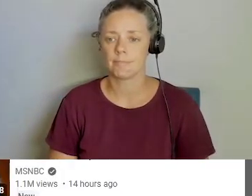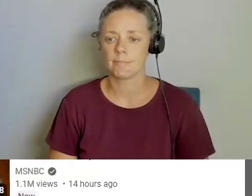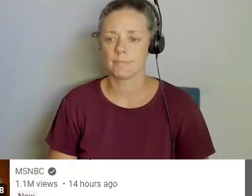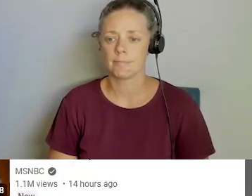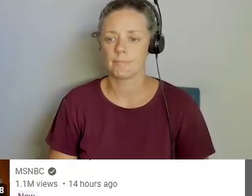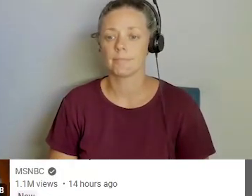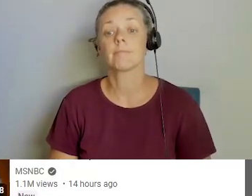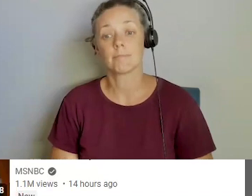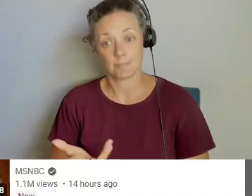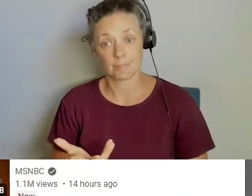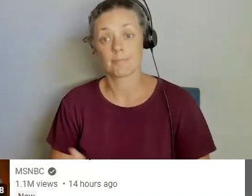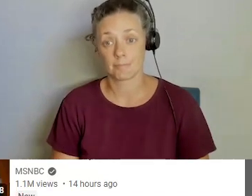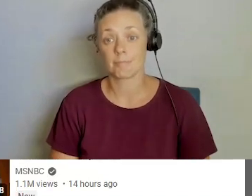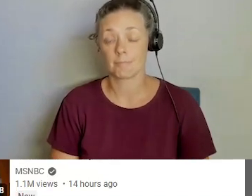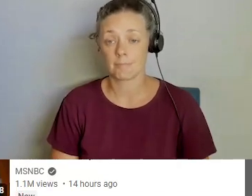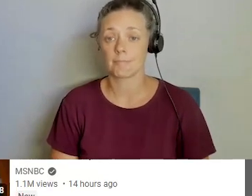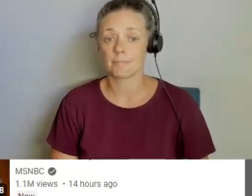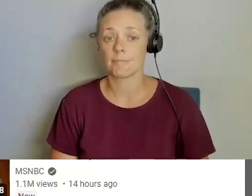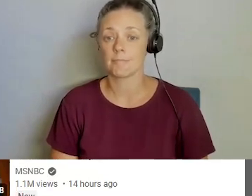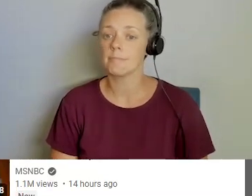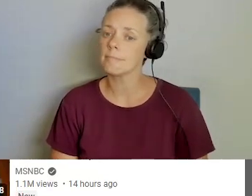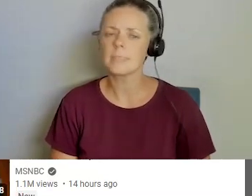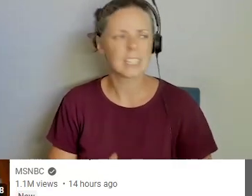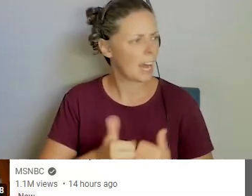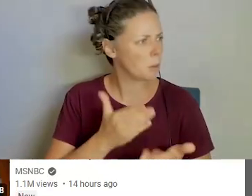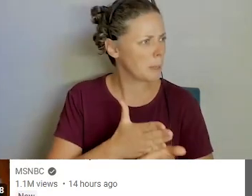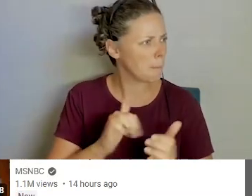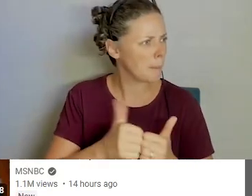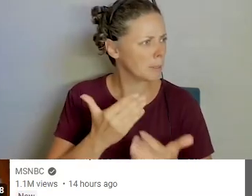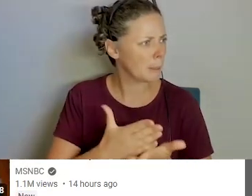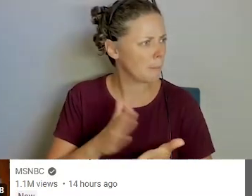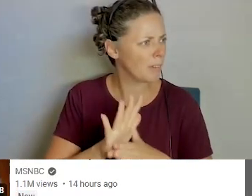How do I move this? How do we stop the screens here?